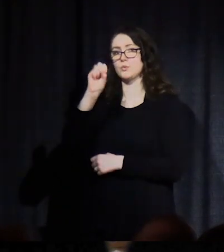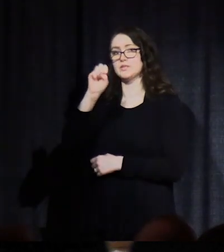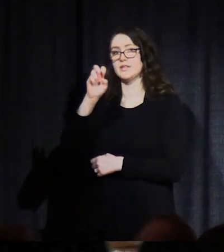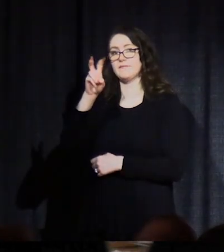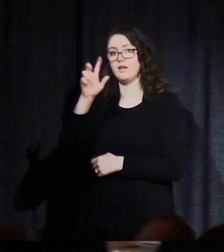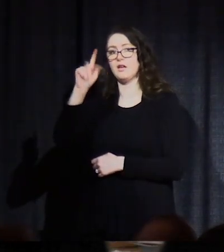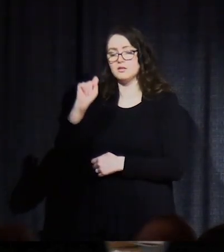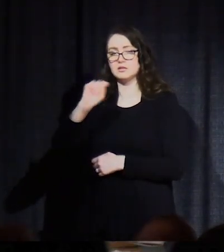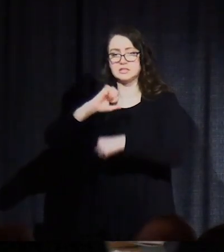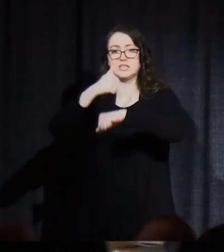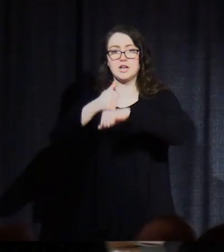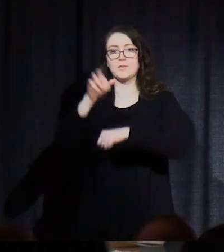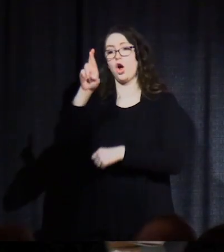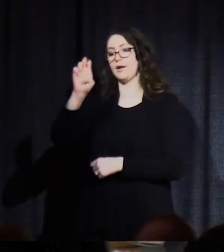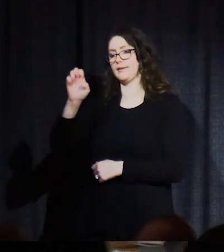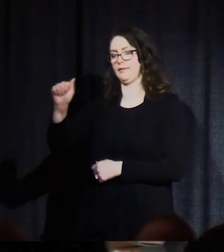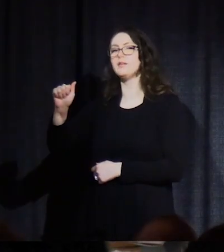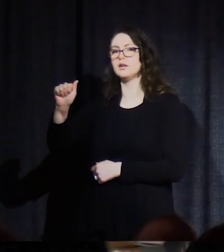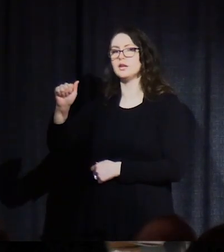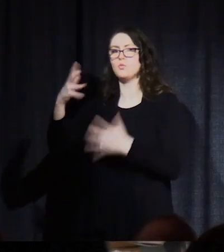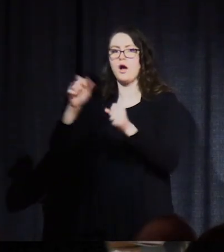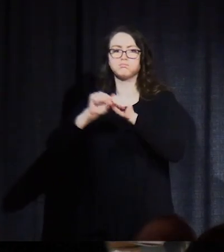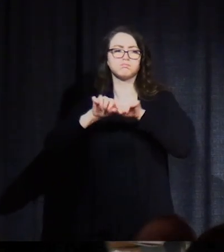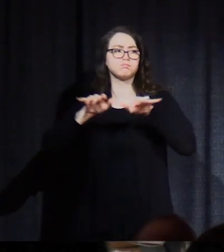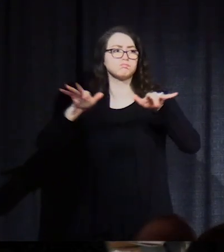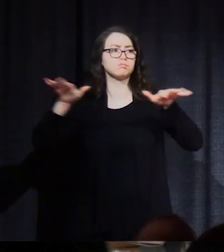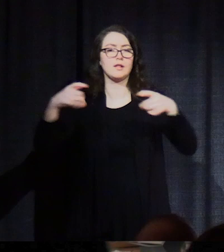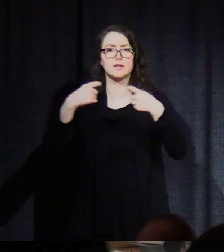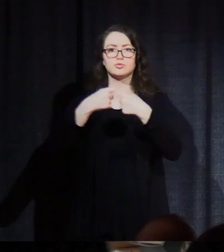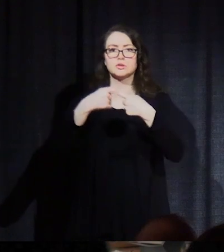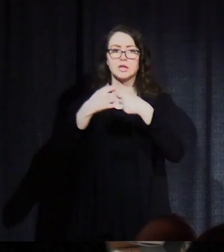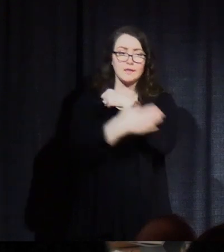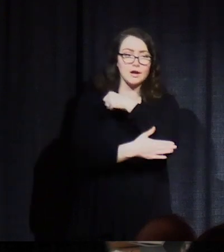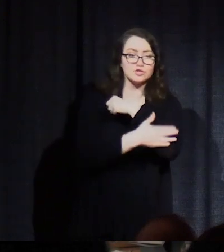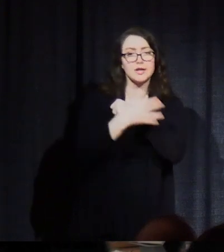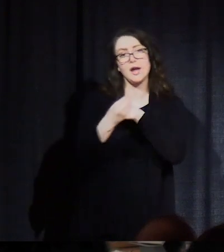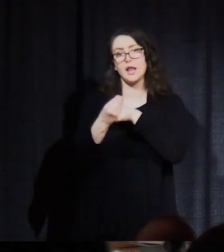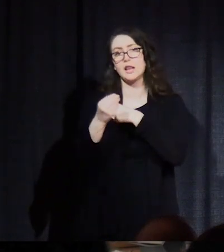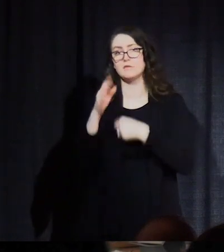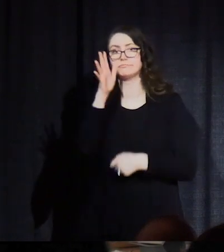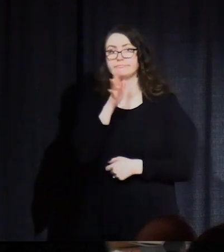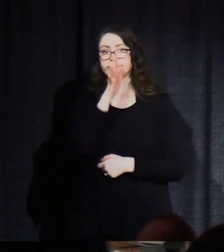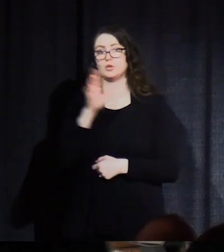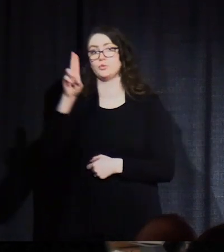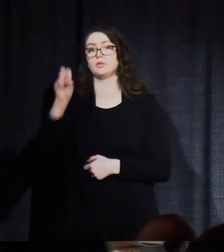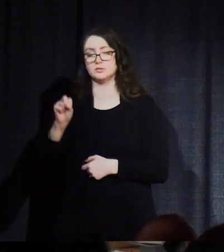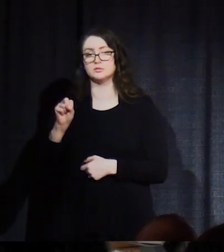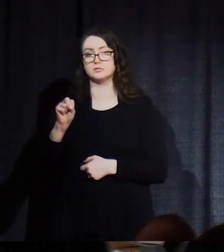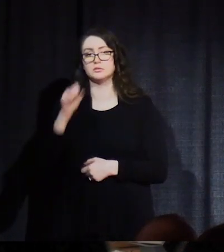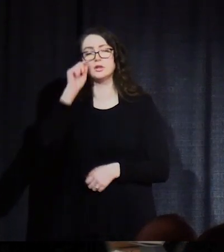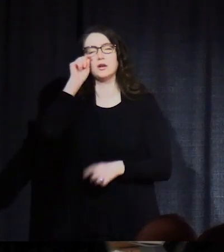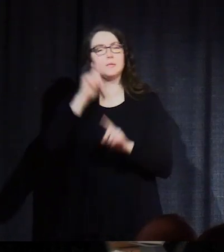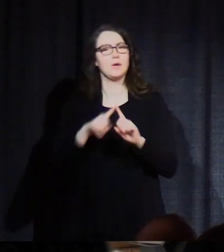or REA, to expand access to electricity across the country and throughout the rural United States. Until